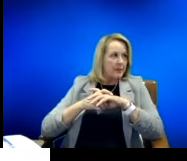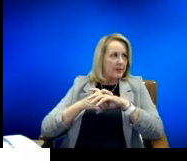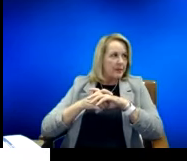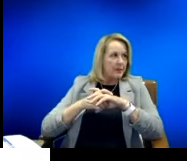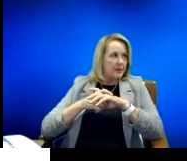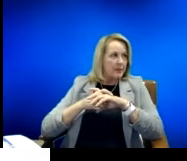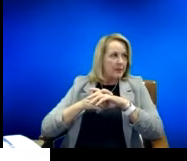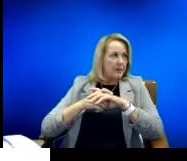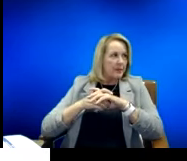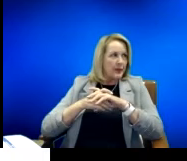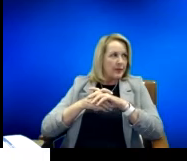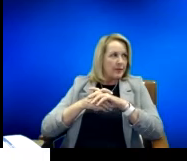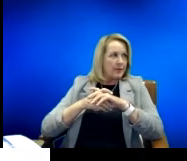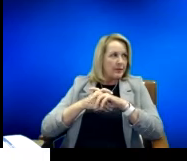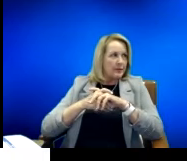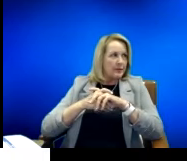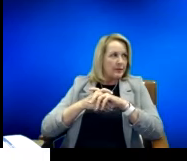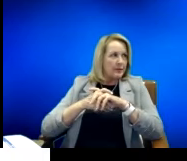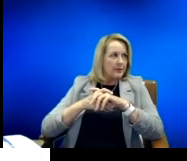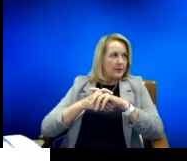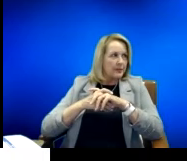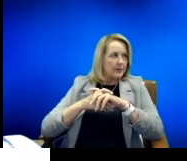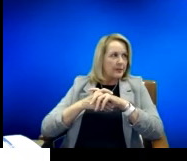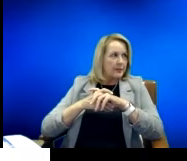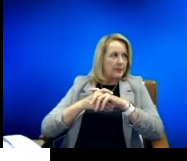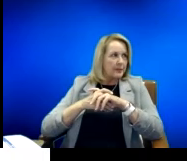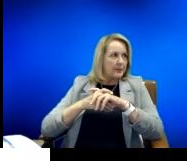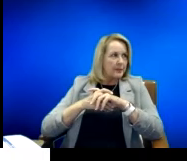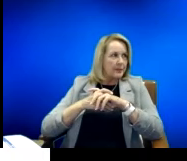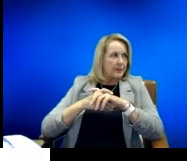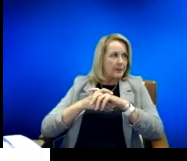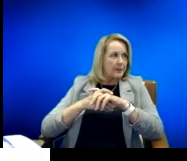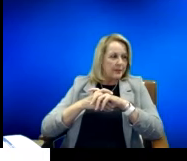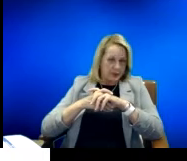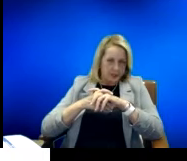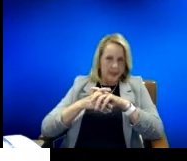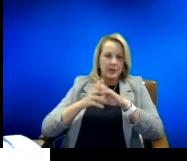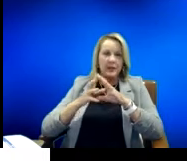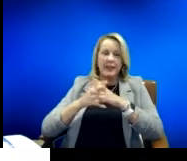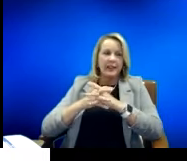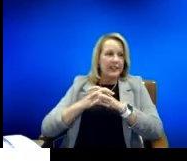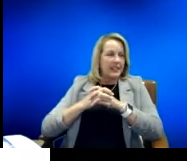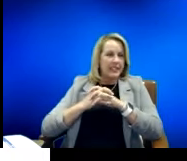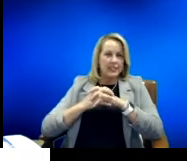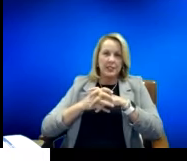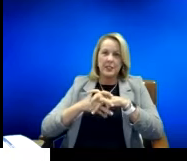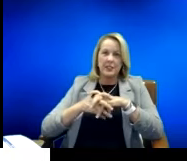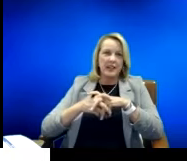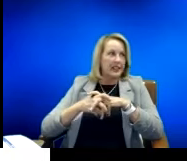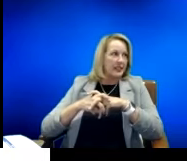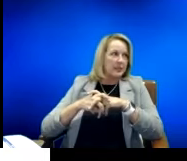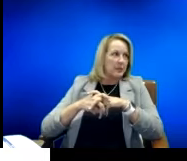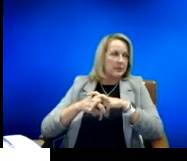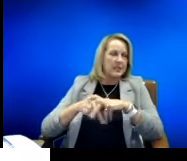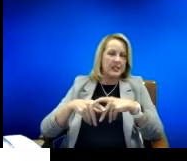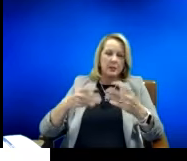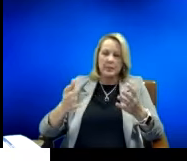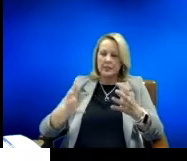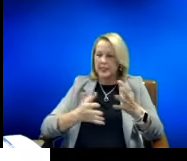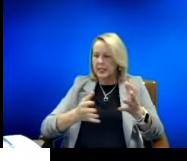education program and have multiple disabilities but not be receiving. Yes, you do not have